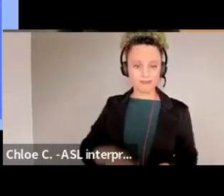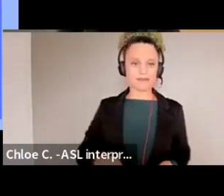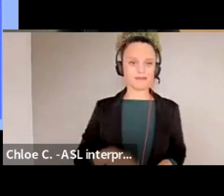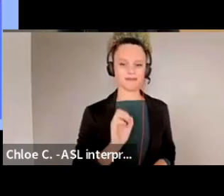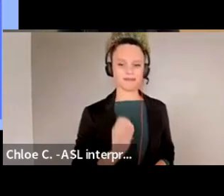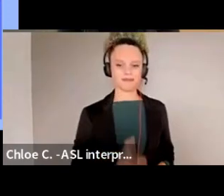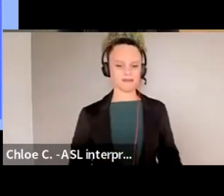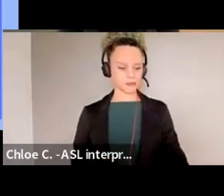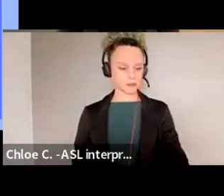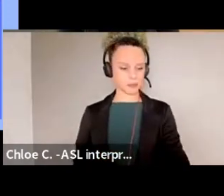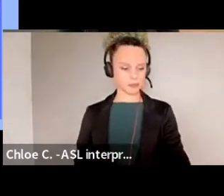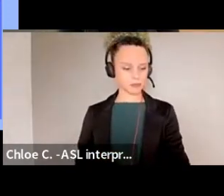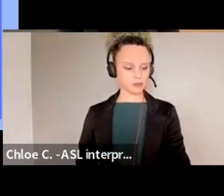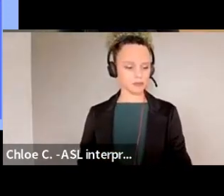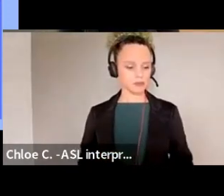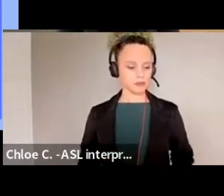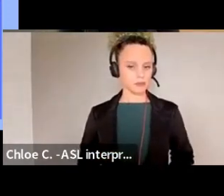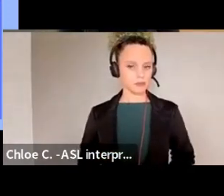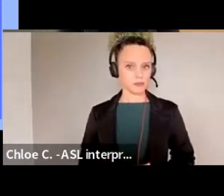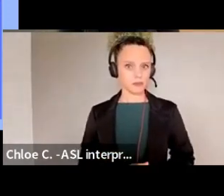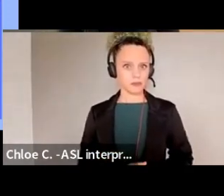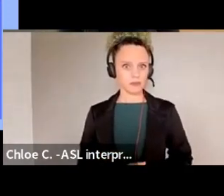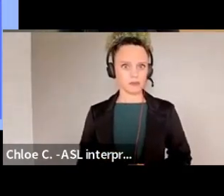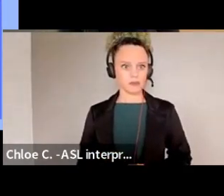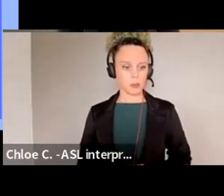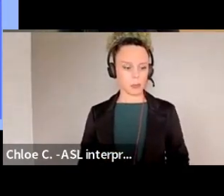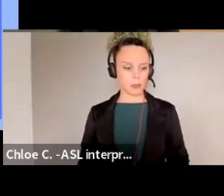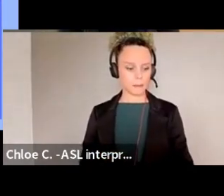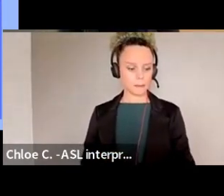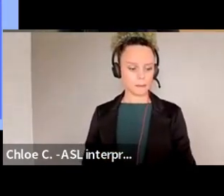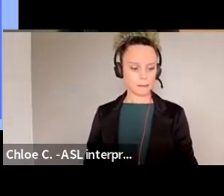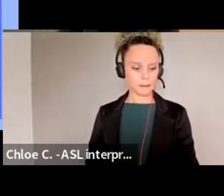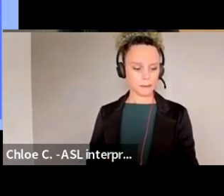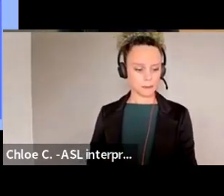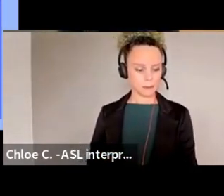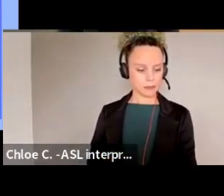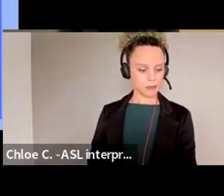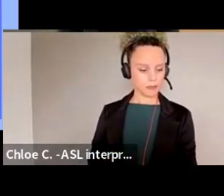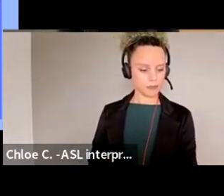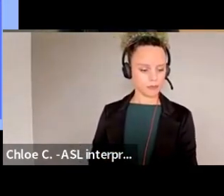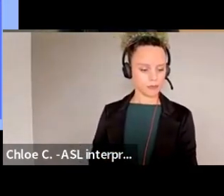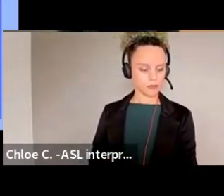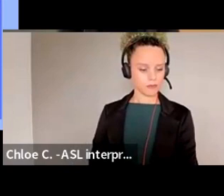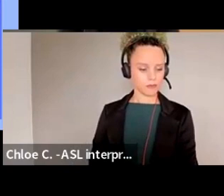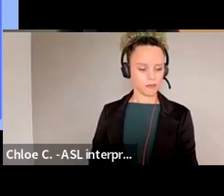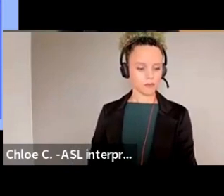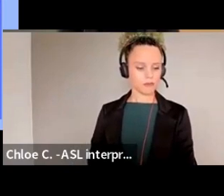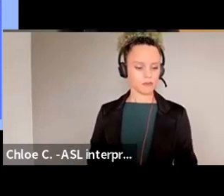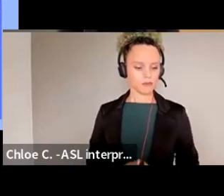website. And with that, Donna, I will turn it over to you. Okay.